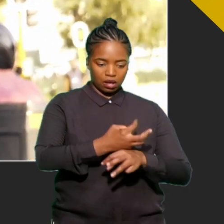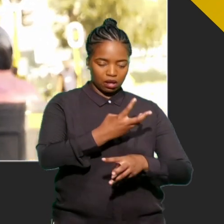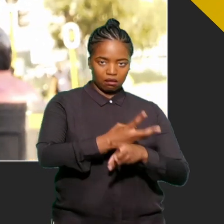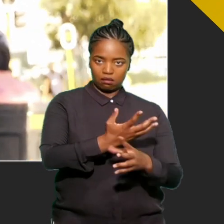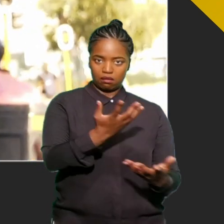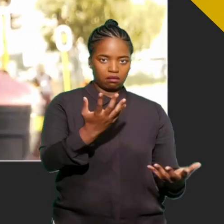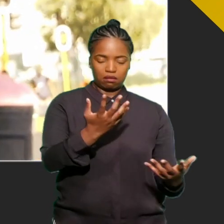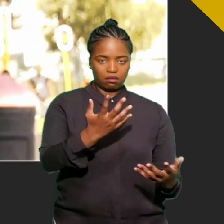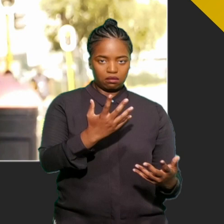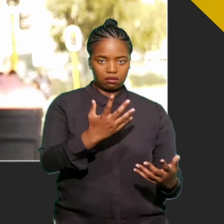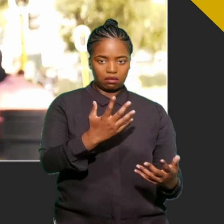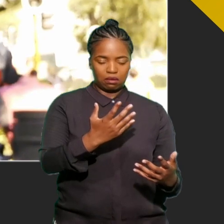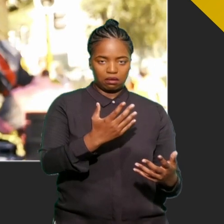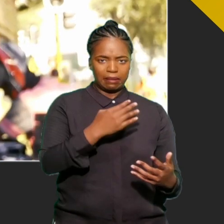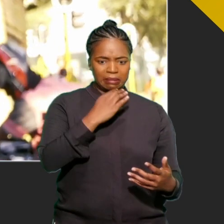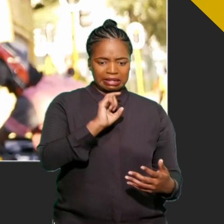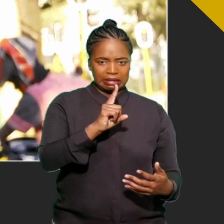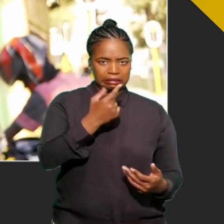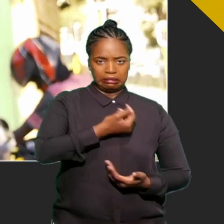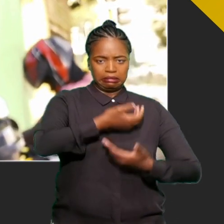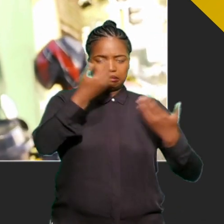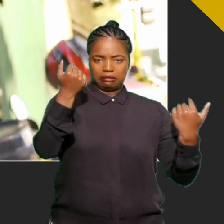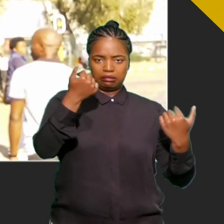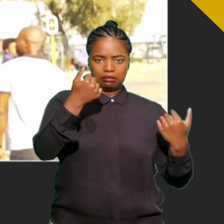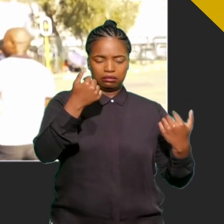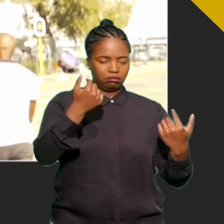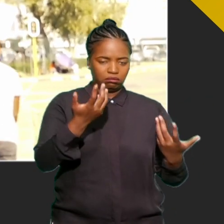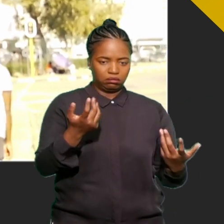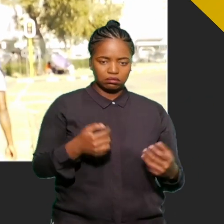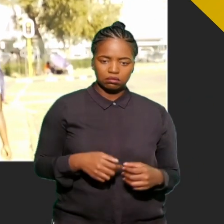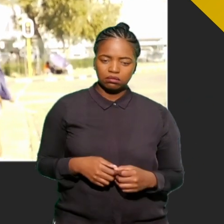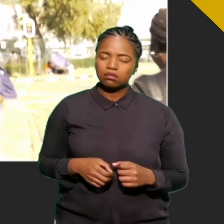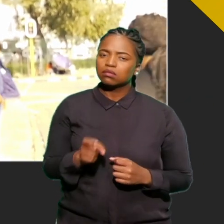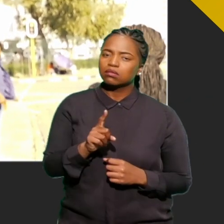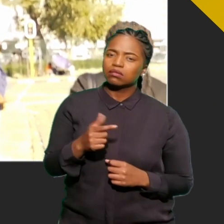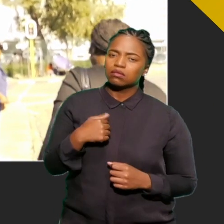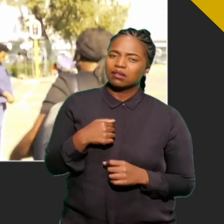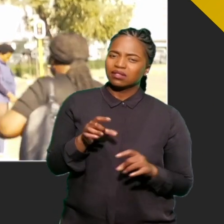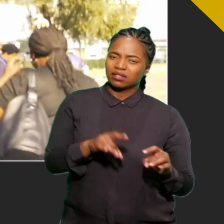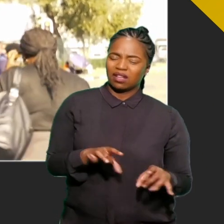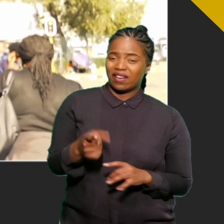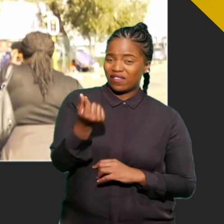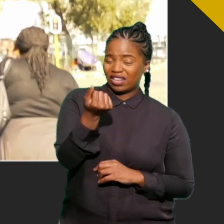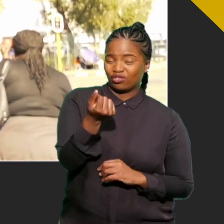general, which obviously overwhelms you as a teenager. I guess the first thing that will suffer